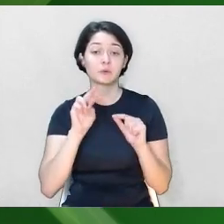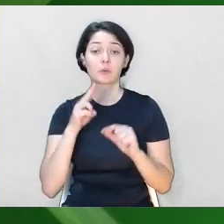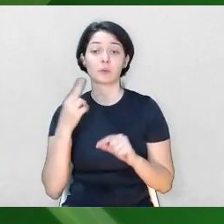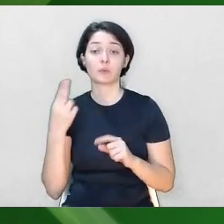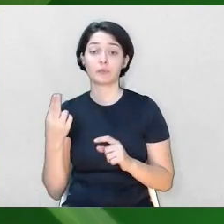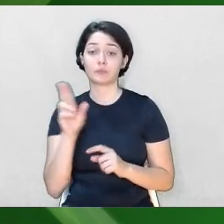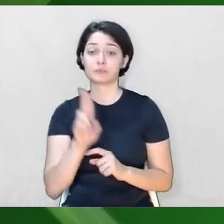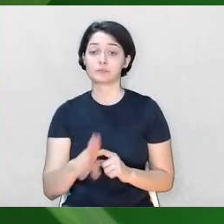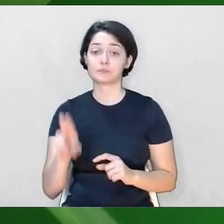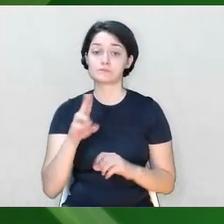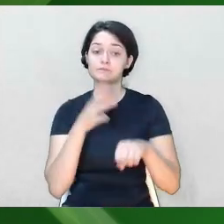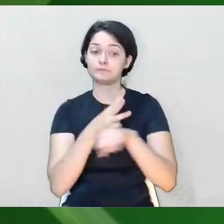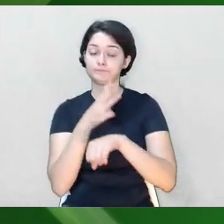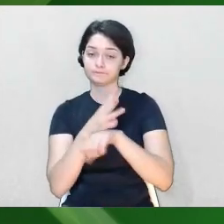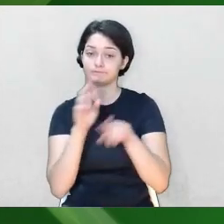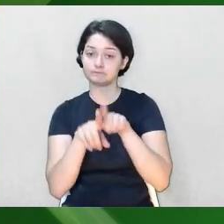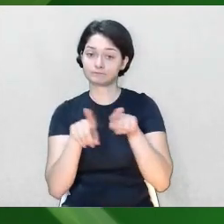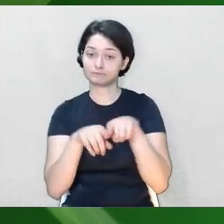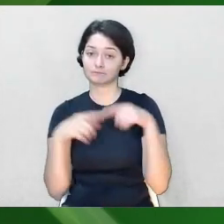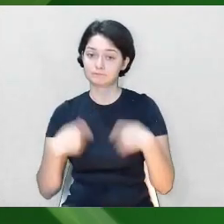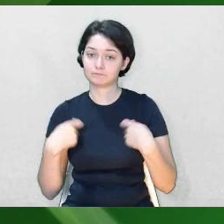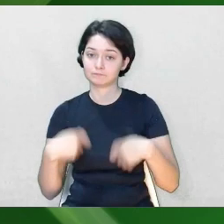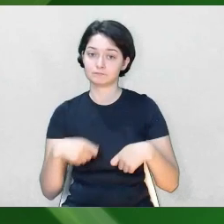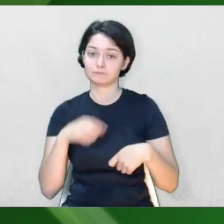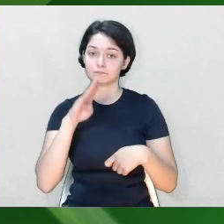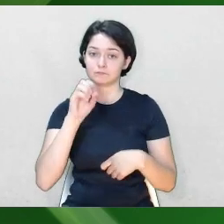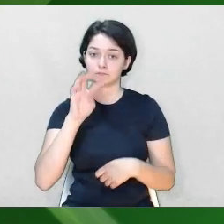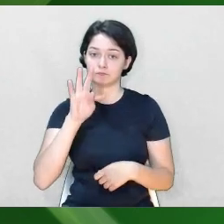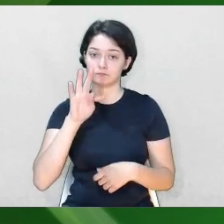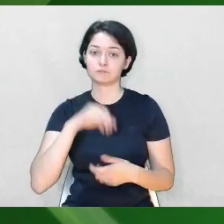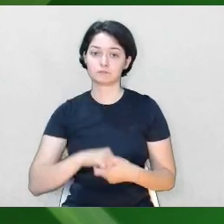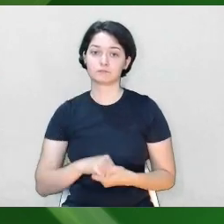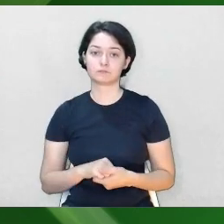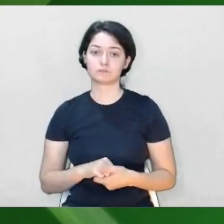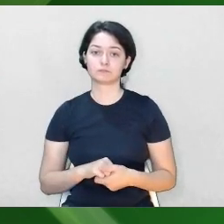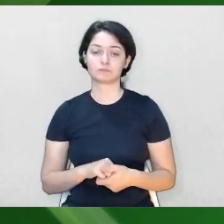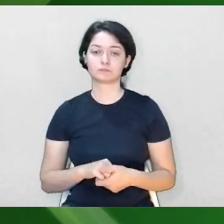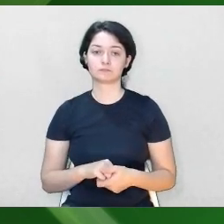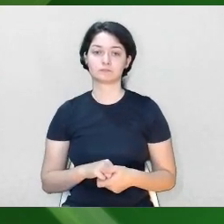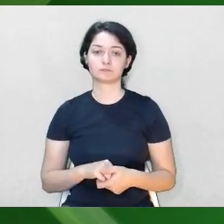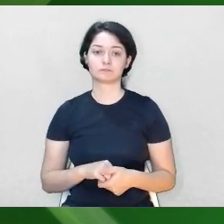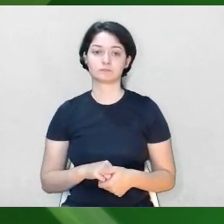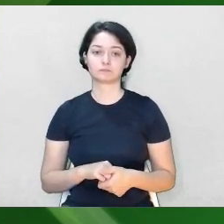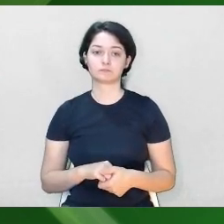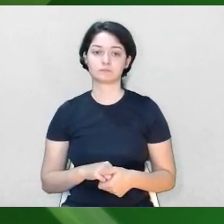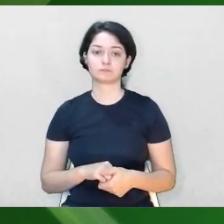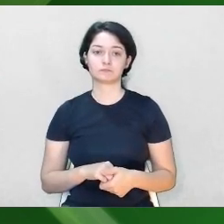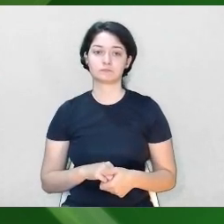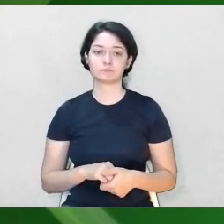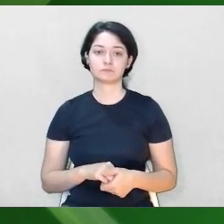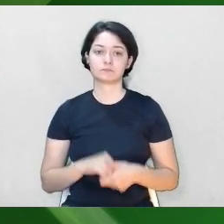email? Or we could, so that's a seed strategy, or he can use BOC, and you'll see